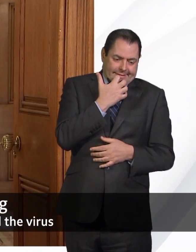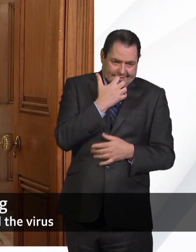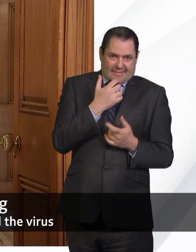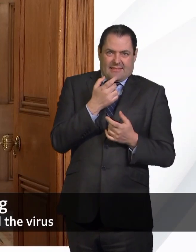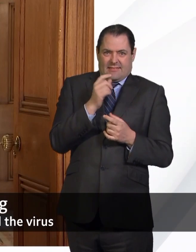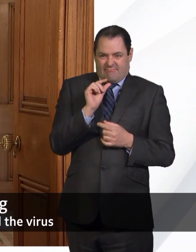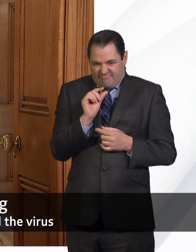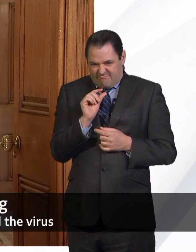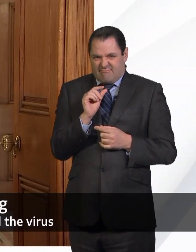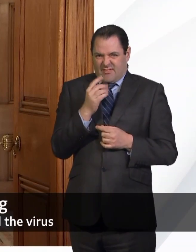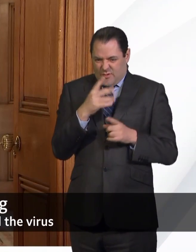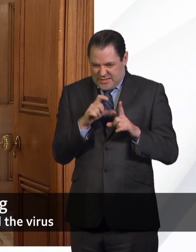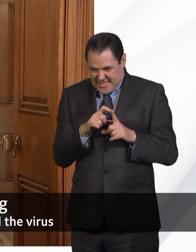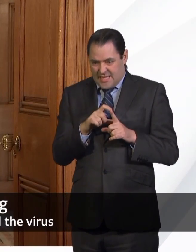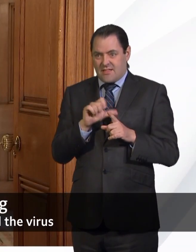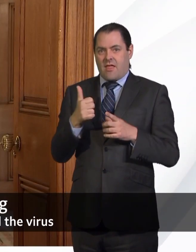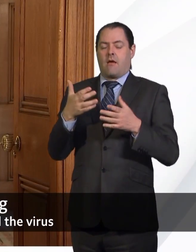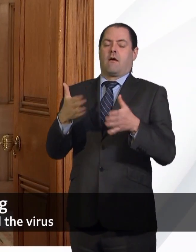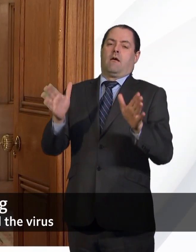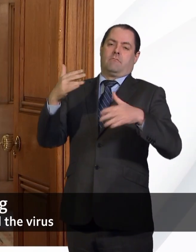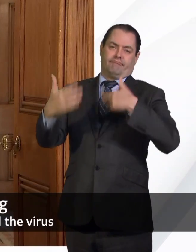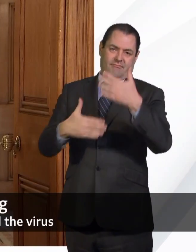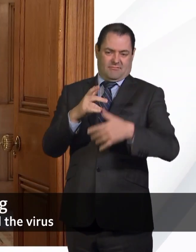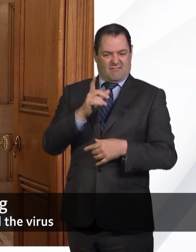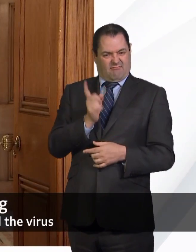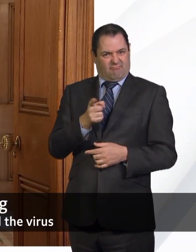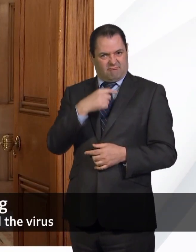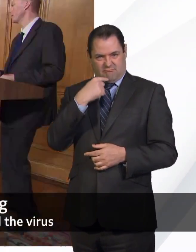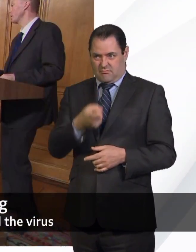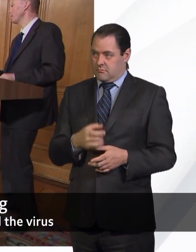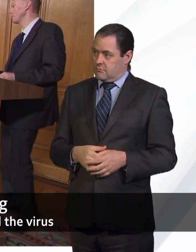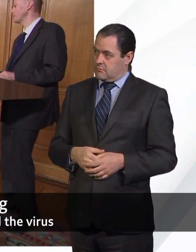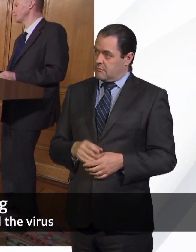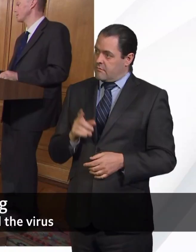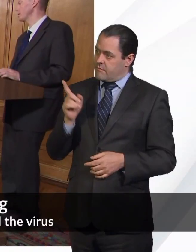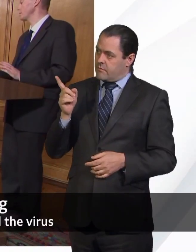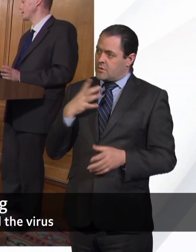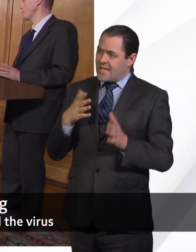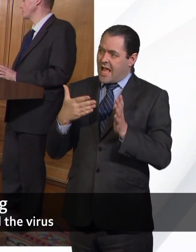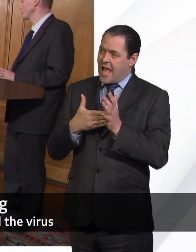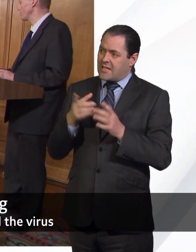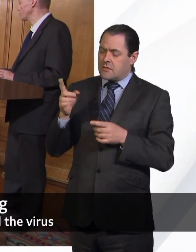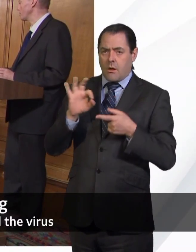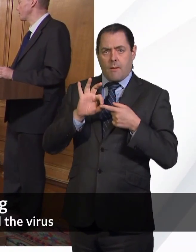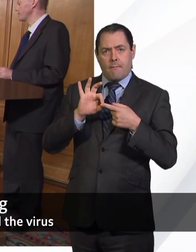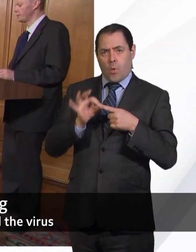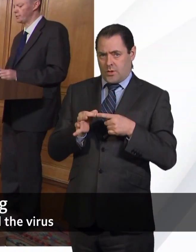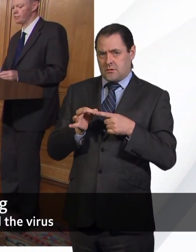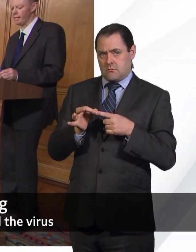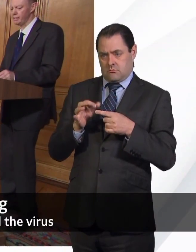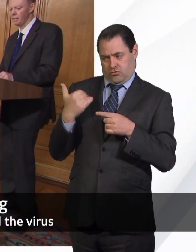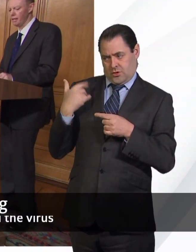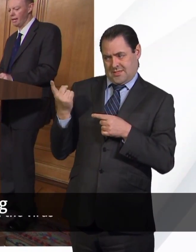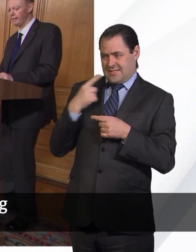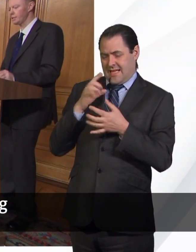do. So that's the nature of the instruction. Could I just add a question? Can I add a point onto what the Prime Minister has